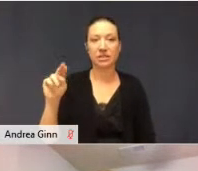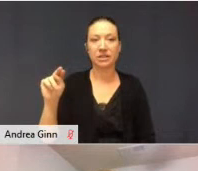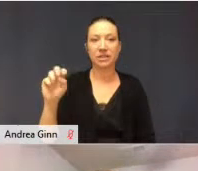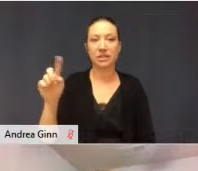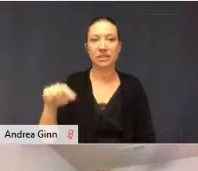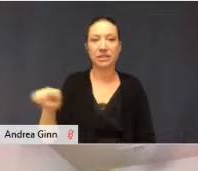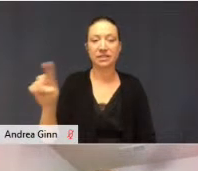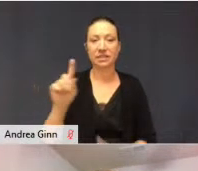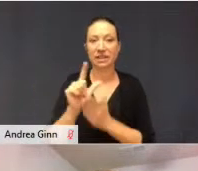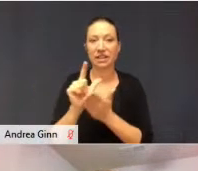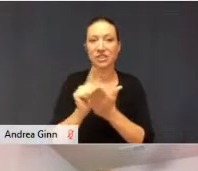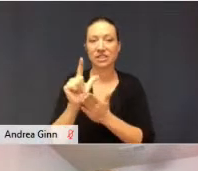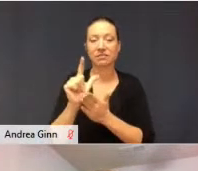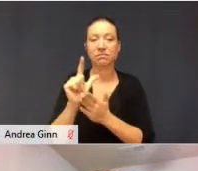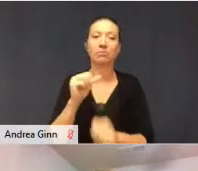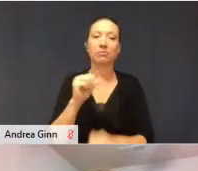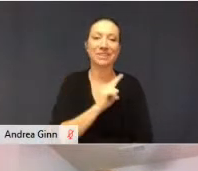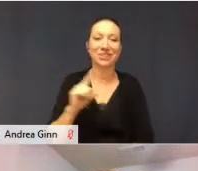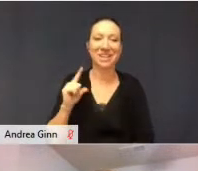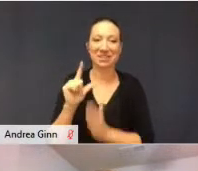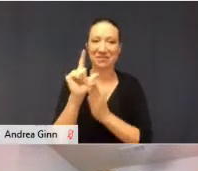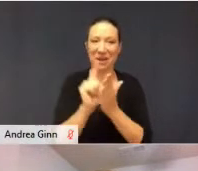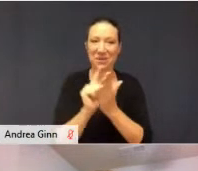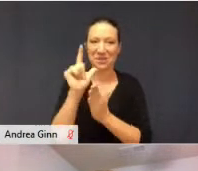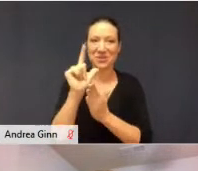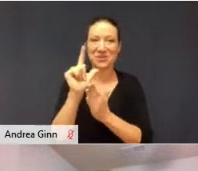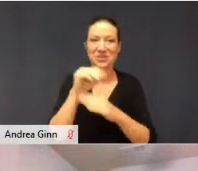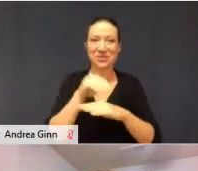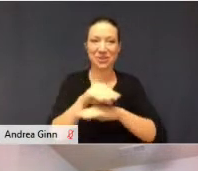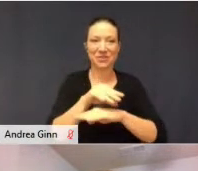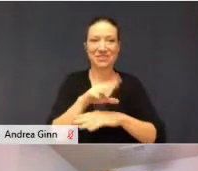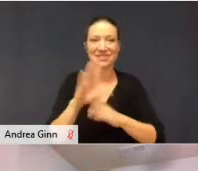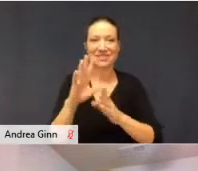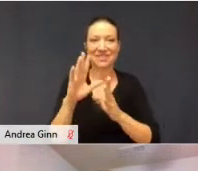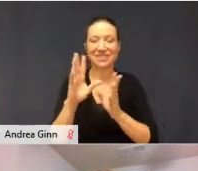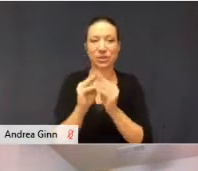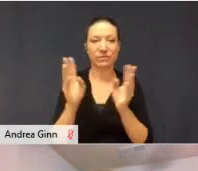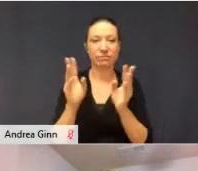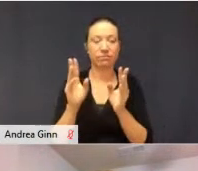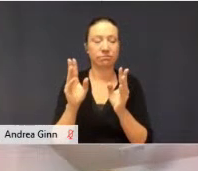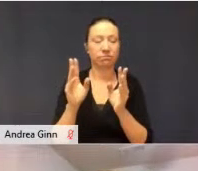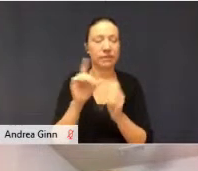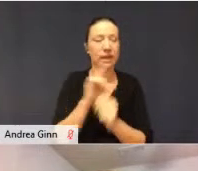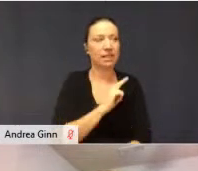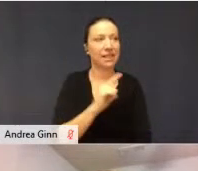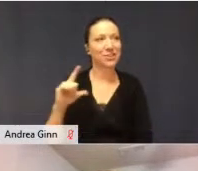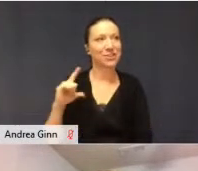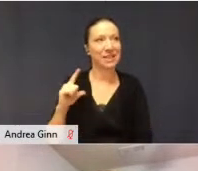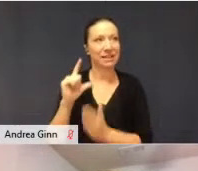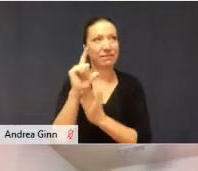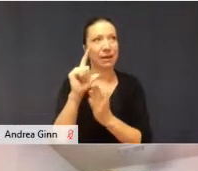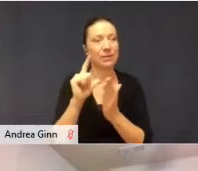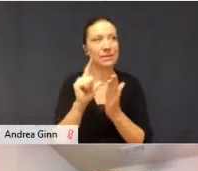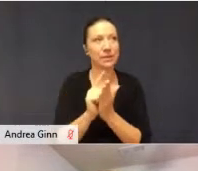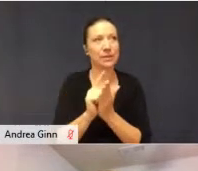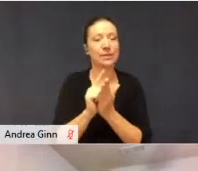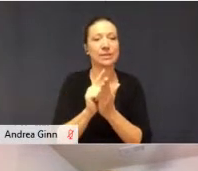Service, Reacher's Assistant, and your host. And are there any other Legislative Council staff here?